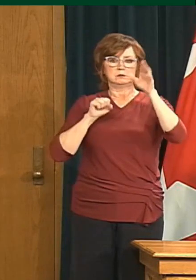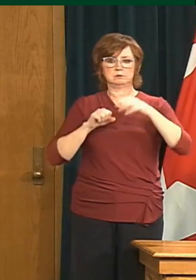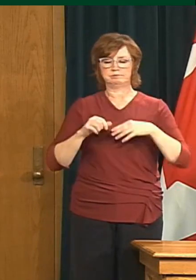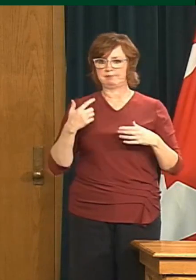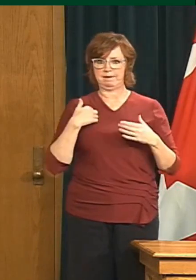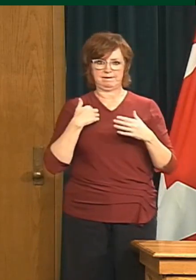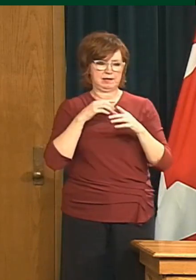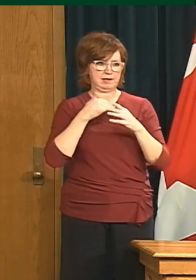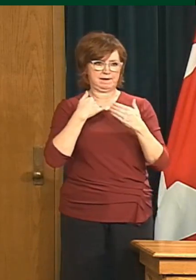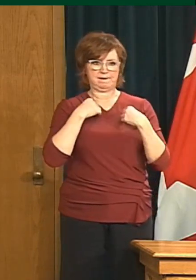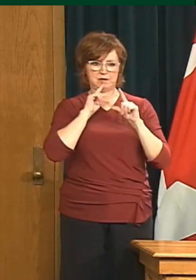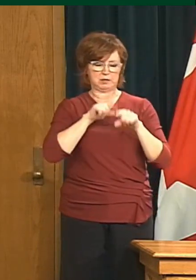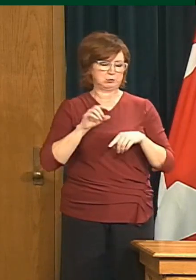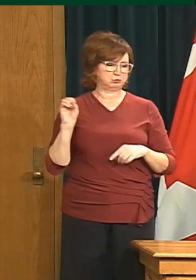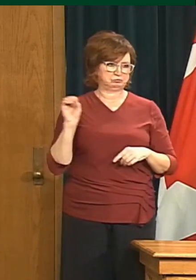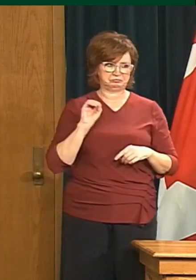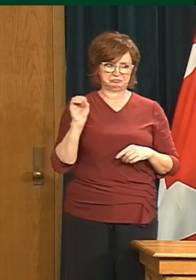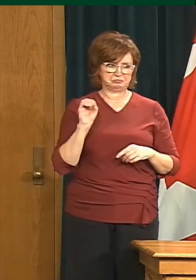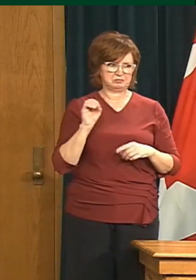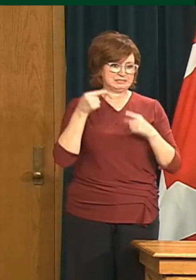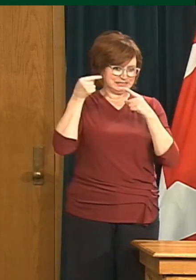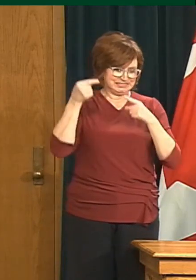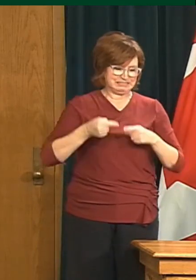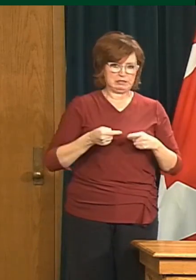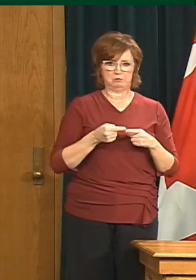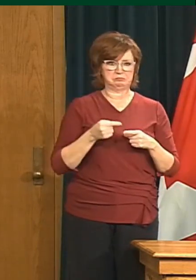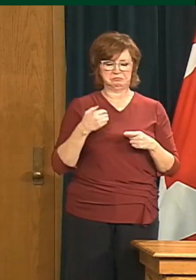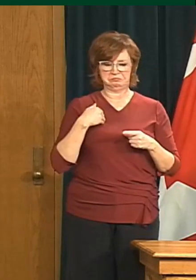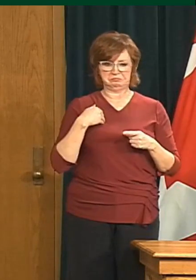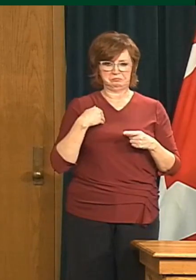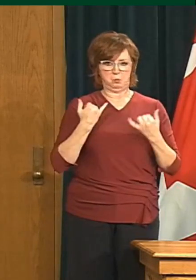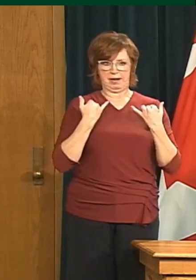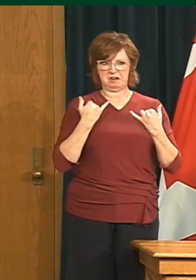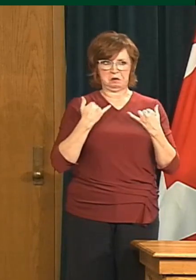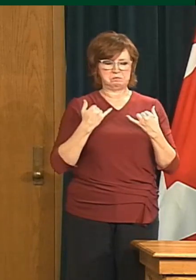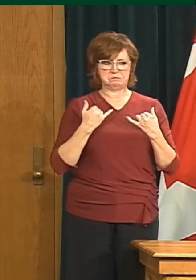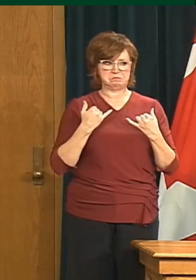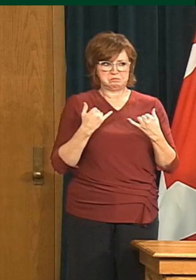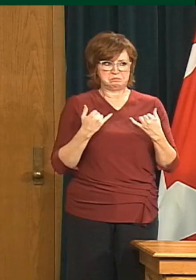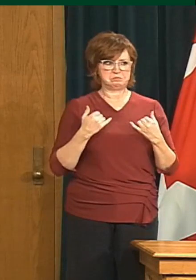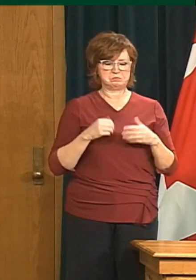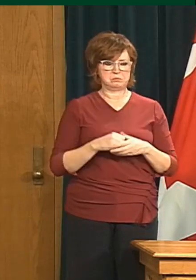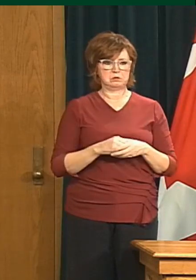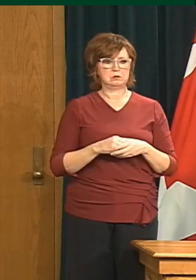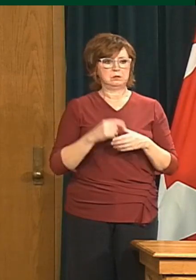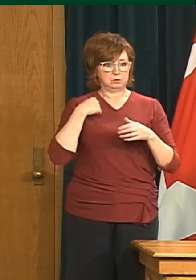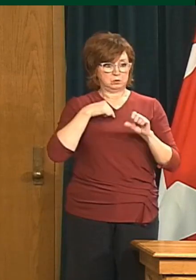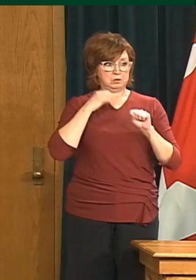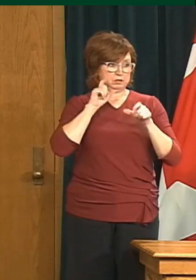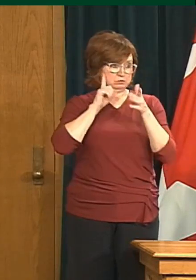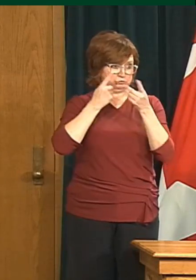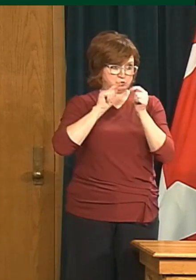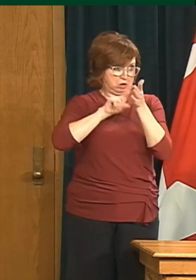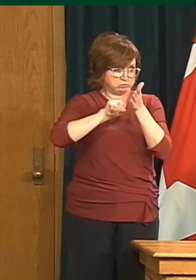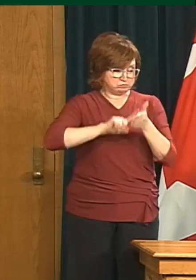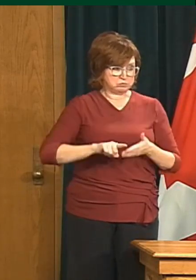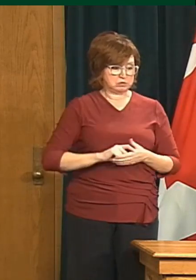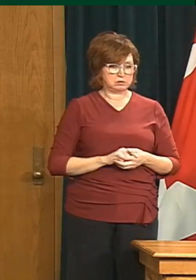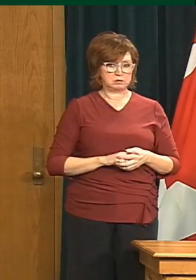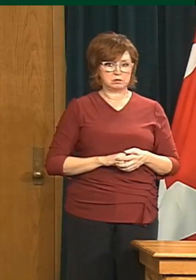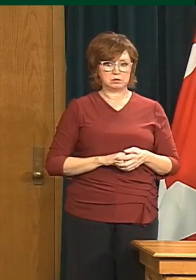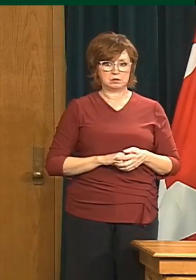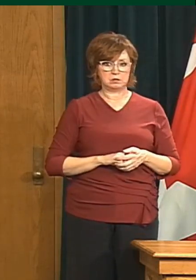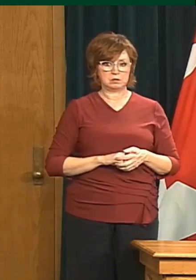not have that detailed information at this point, but we can try to get that a full summary of